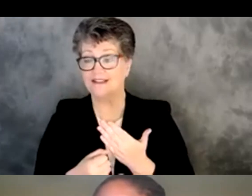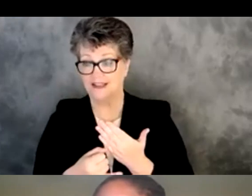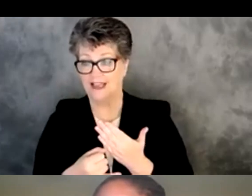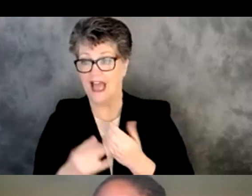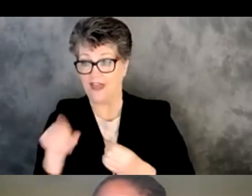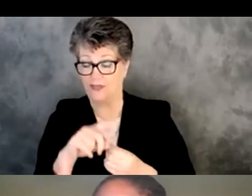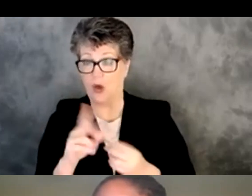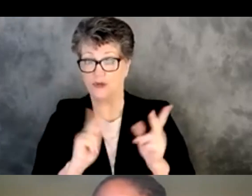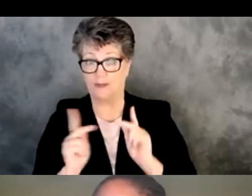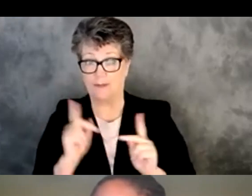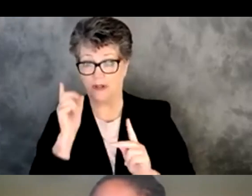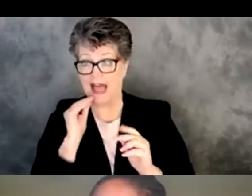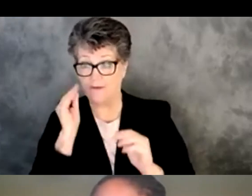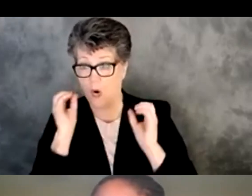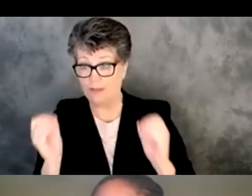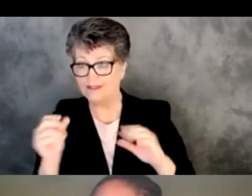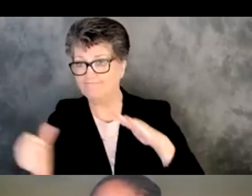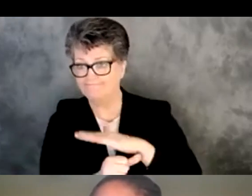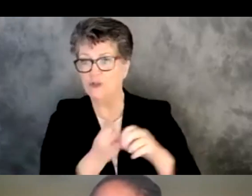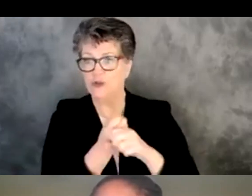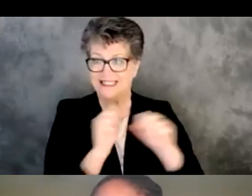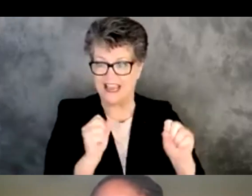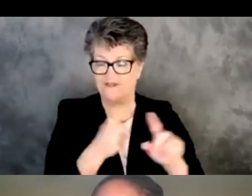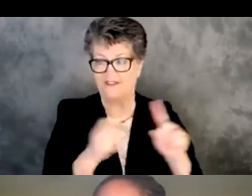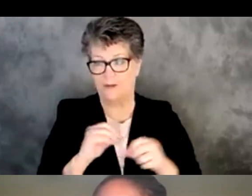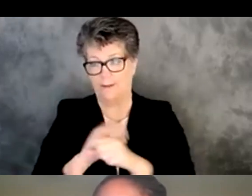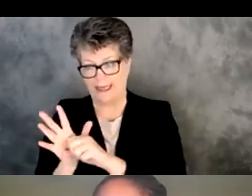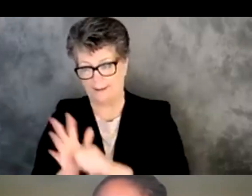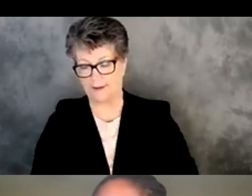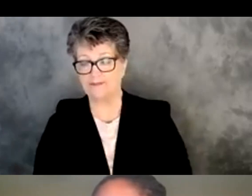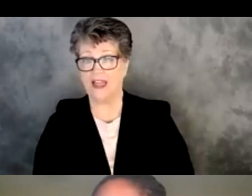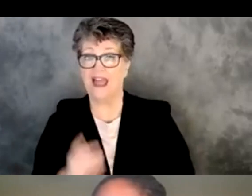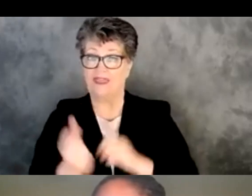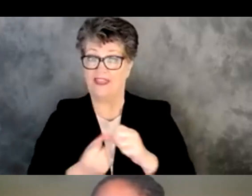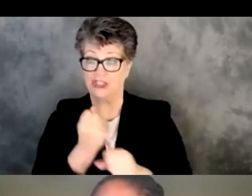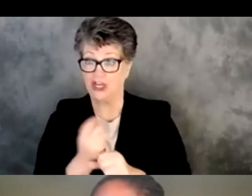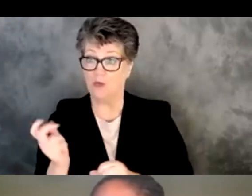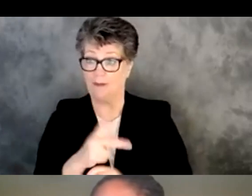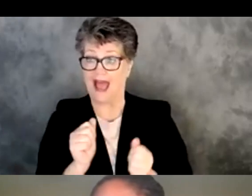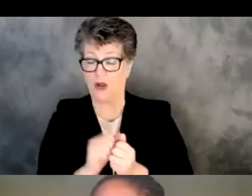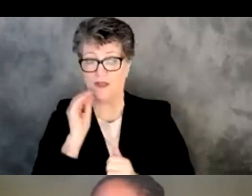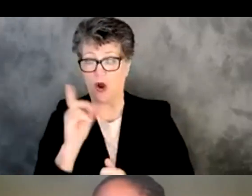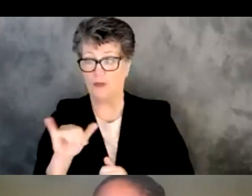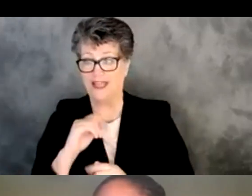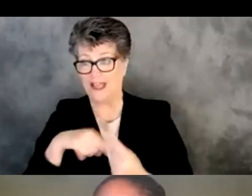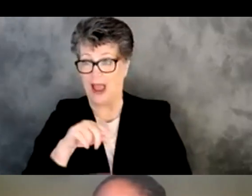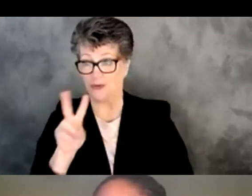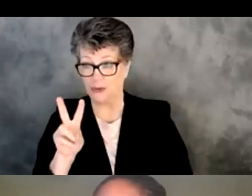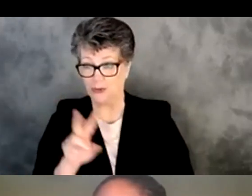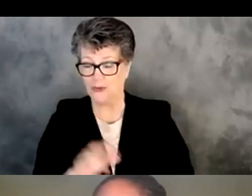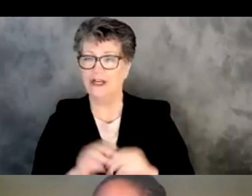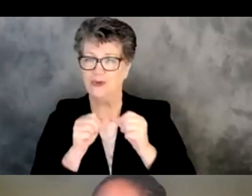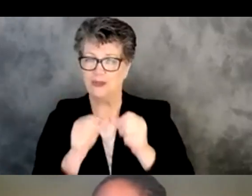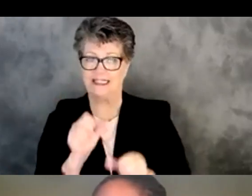experiencing homelessness inside into safety from the pandemic. This year, we are back with HomeKey Round 2 to continue the work